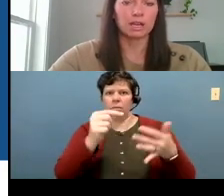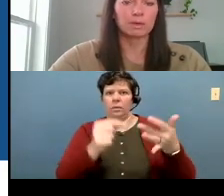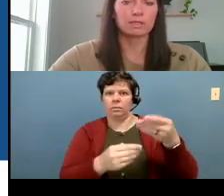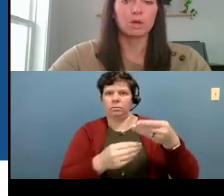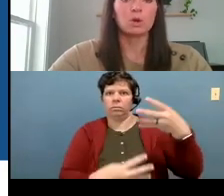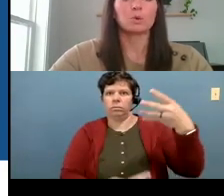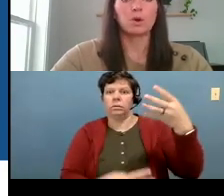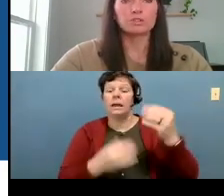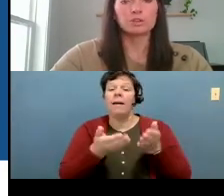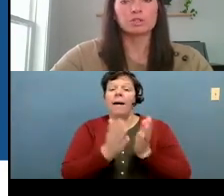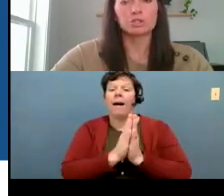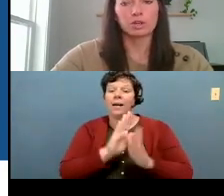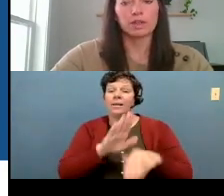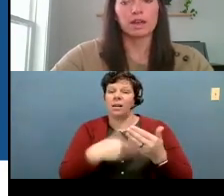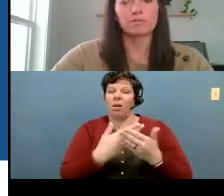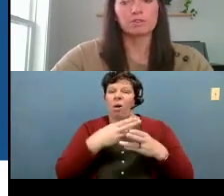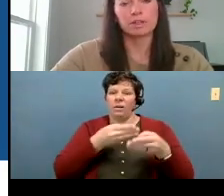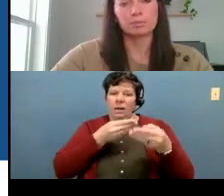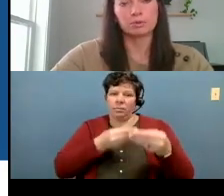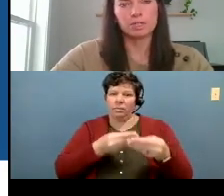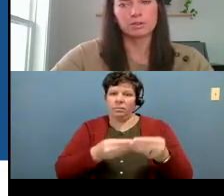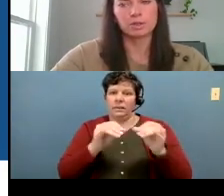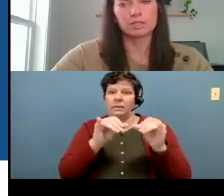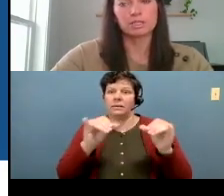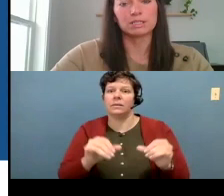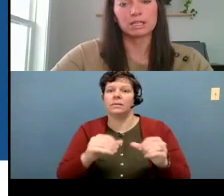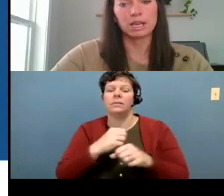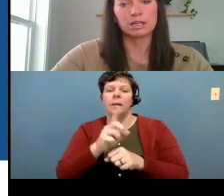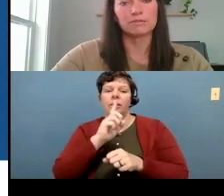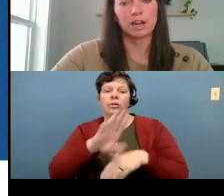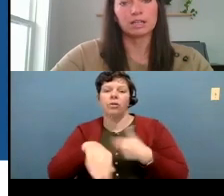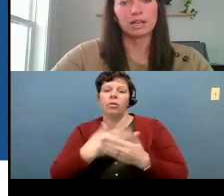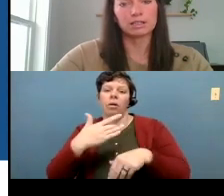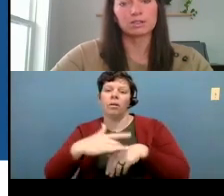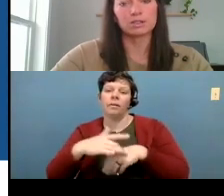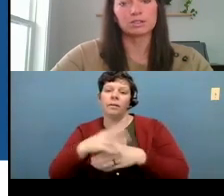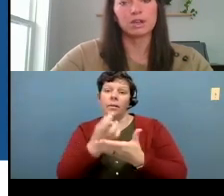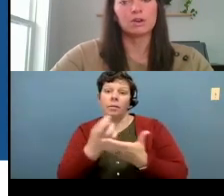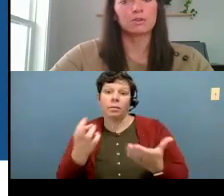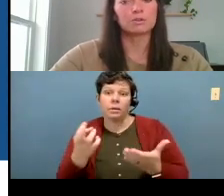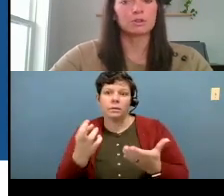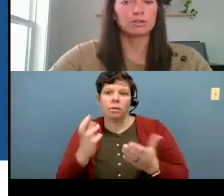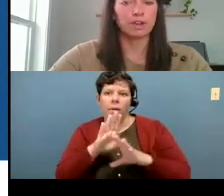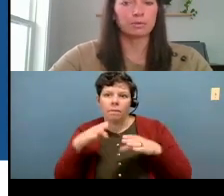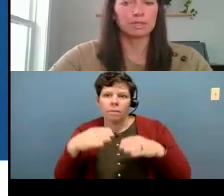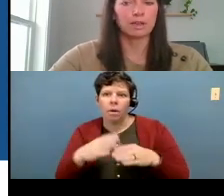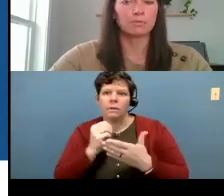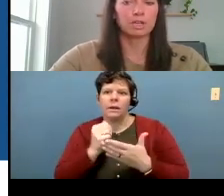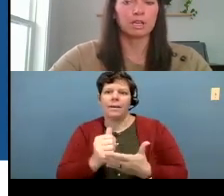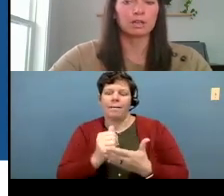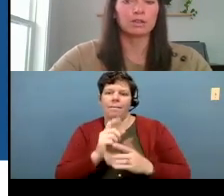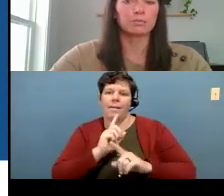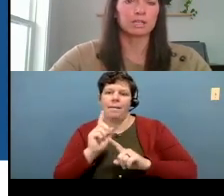into NamUs, we're also ensuring that every available resource is dedicated to finding answers for those searching families